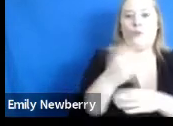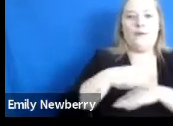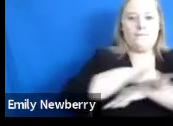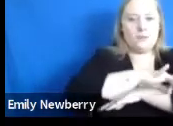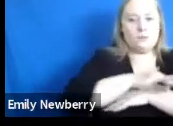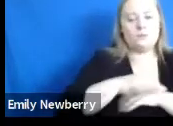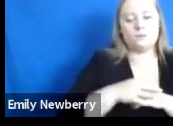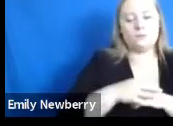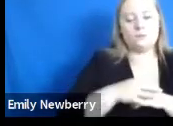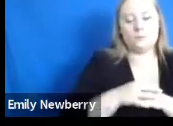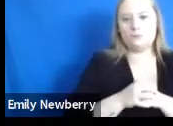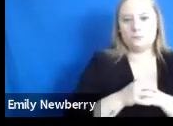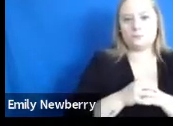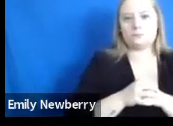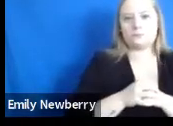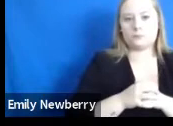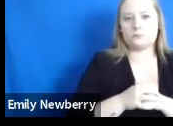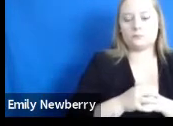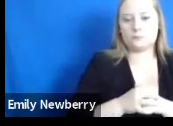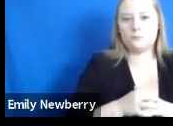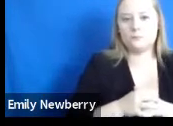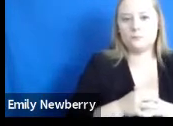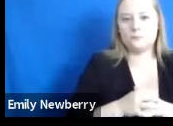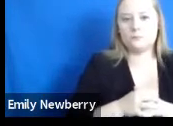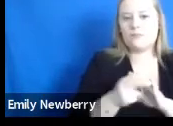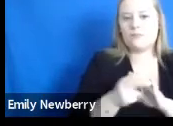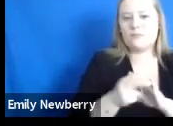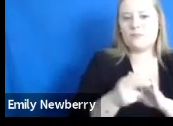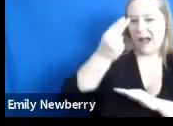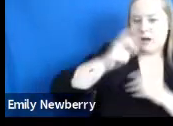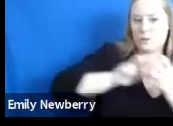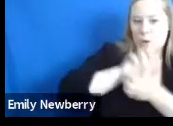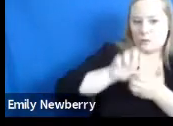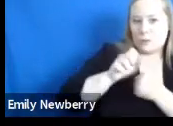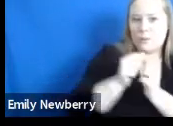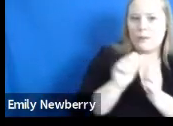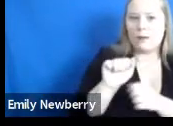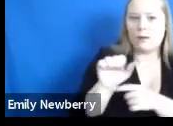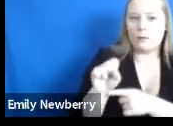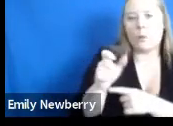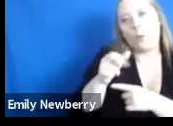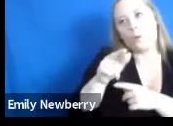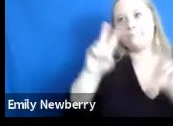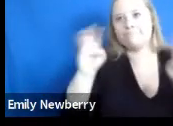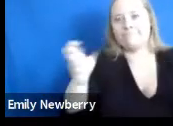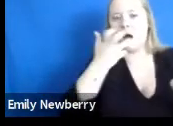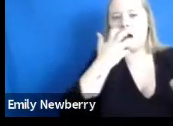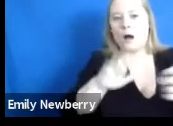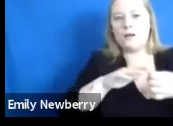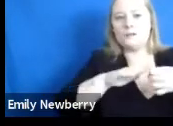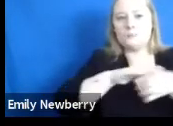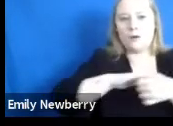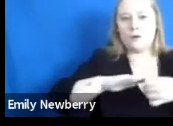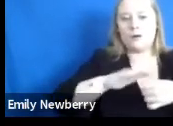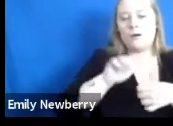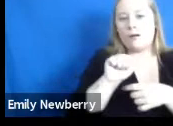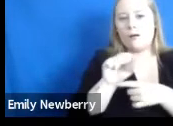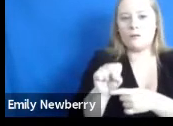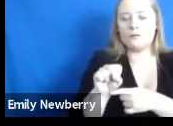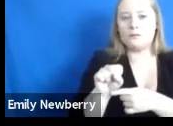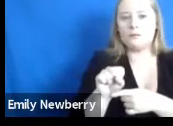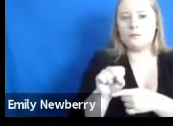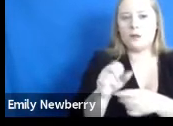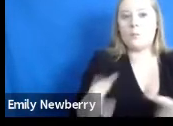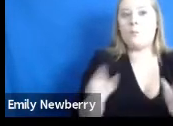So this, we found the higher concentrations of arsenic, or the hotspots, as I said, of arsenic, led to more questions.